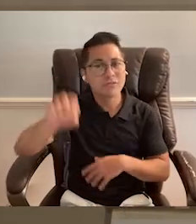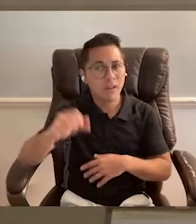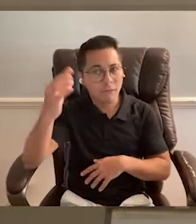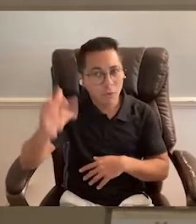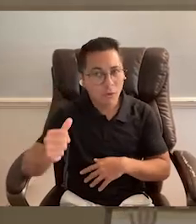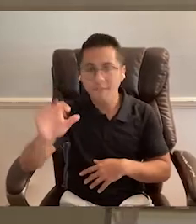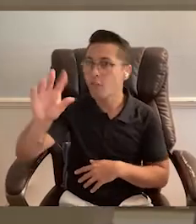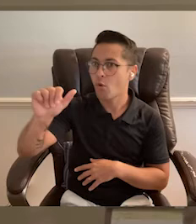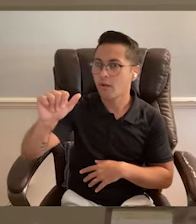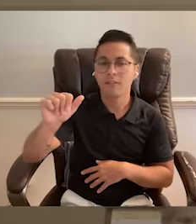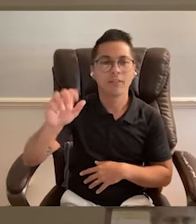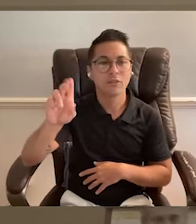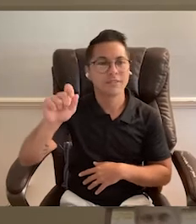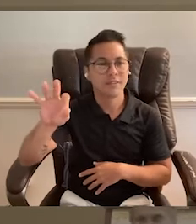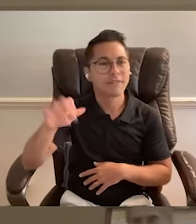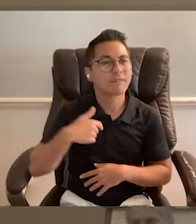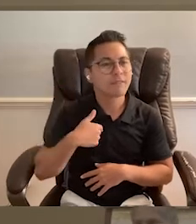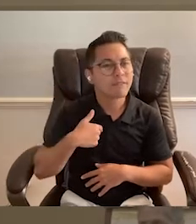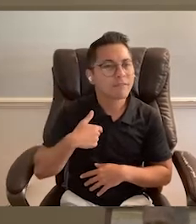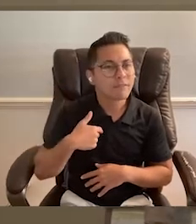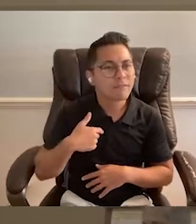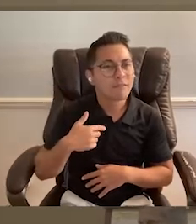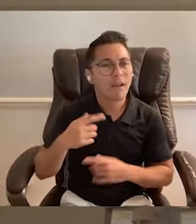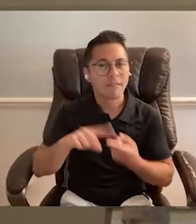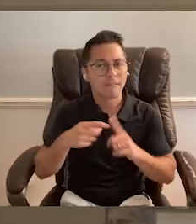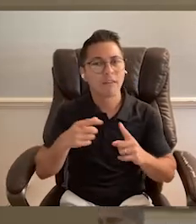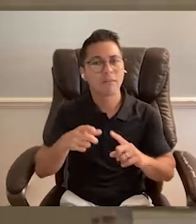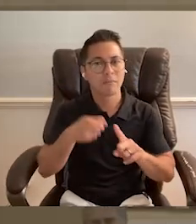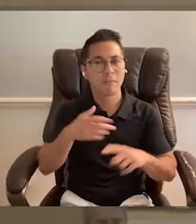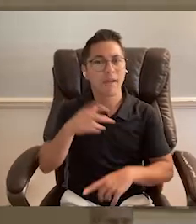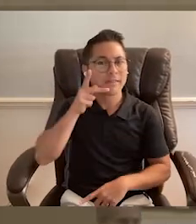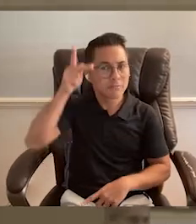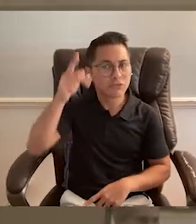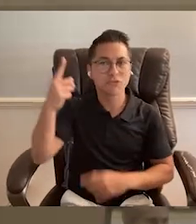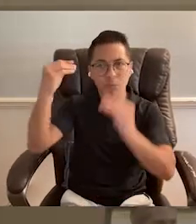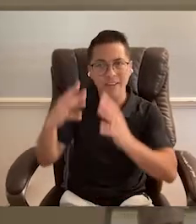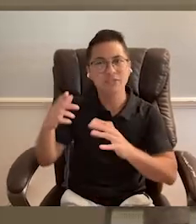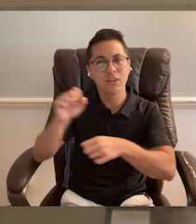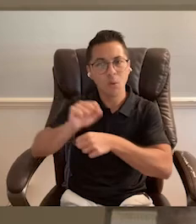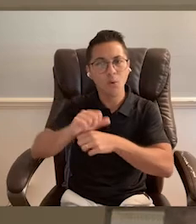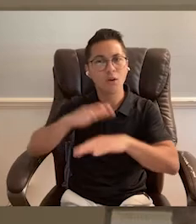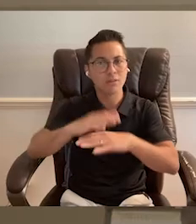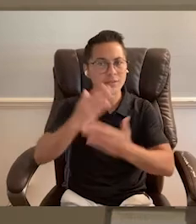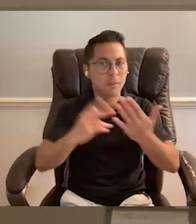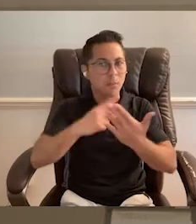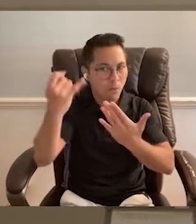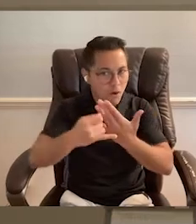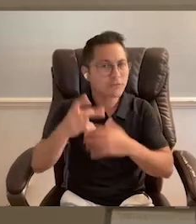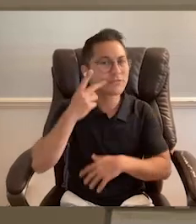mechanical. But then we also recognize that tools like virtual reality, augmented